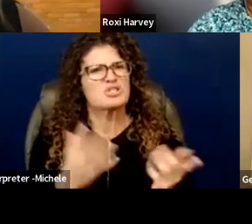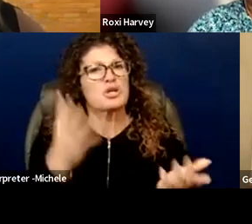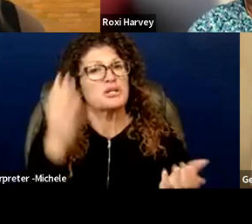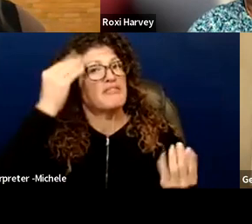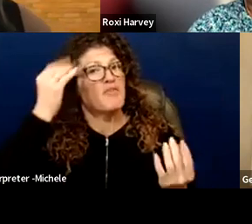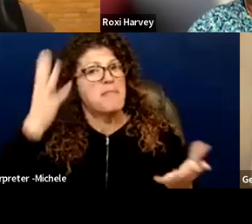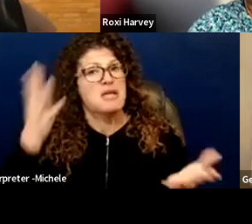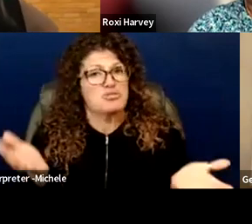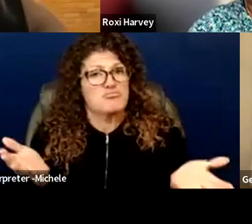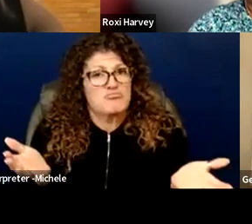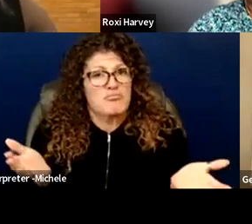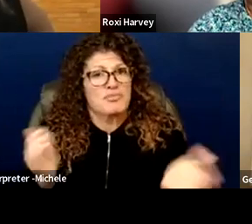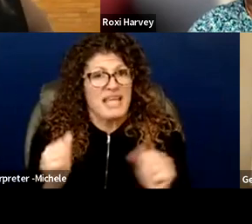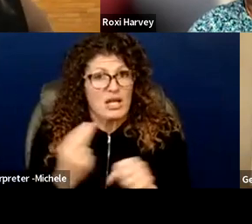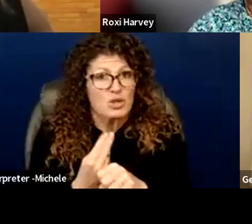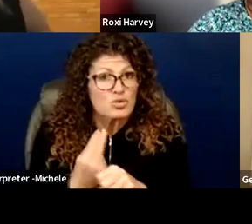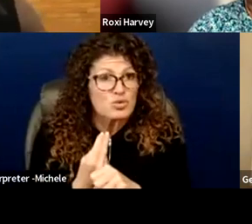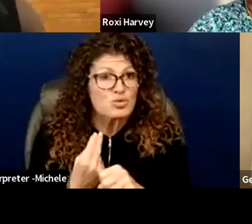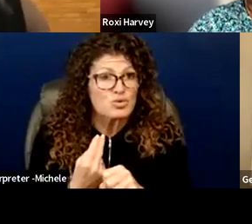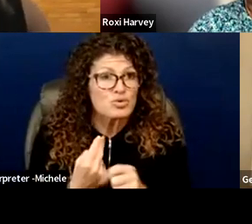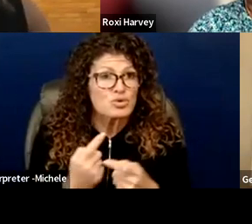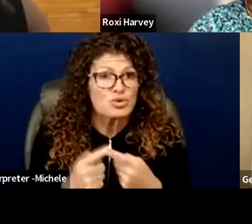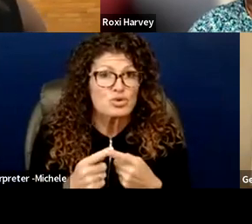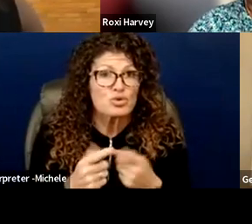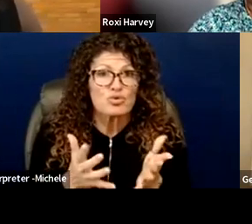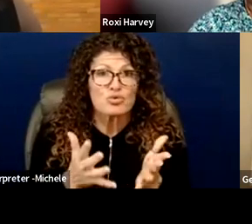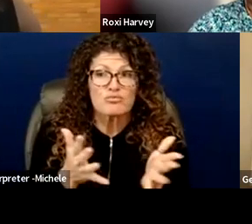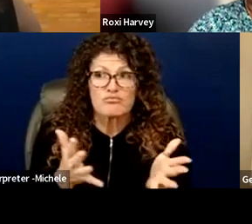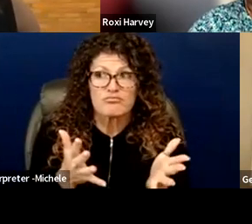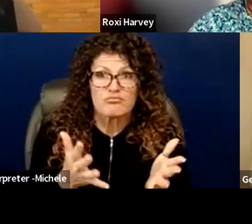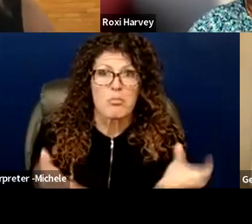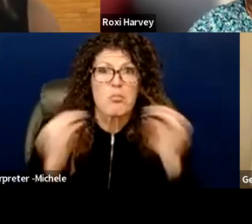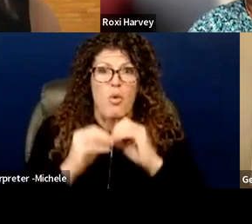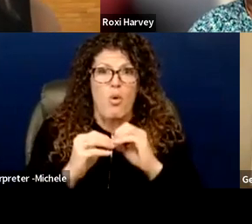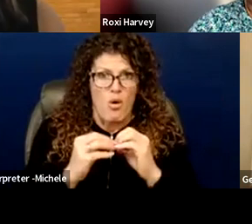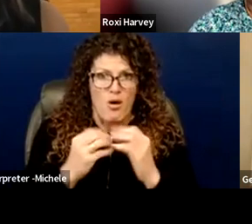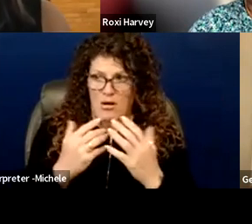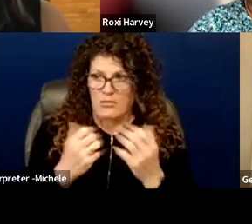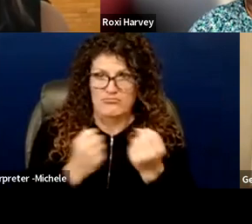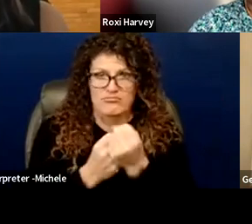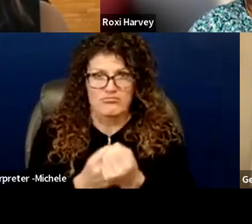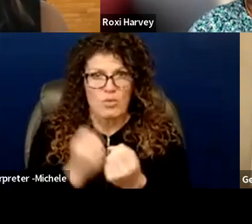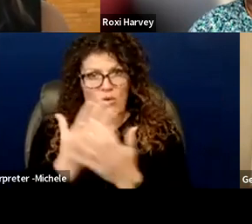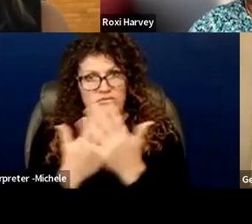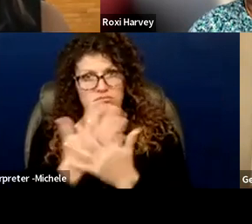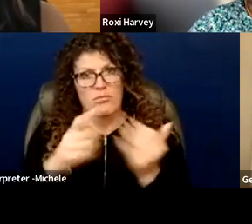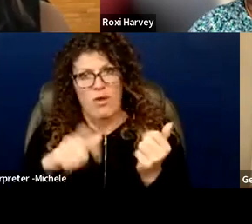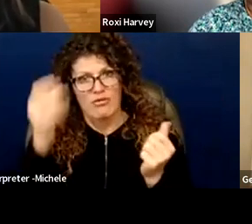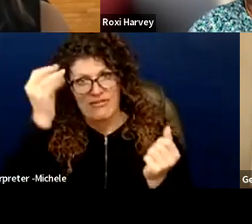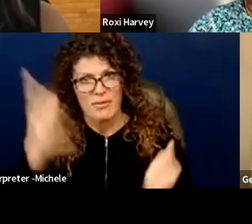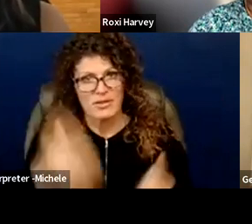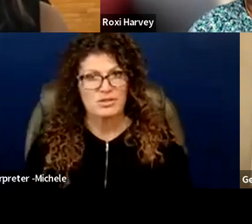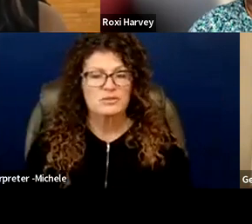use to kind of further flesh out some of your other sources of information.